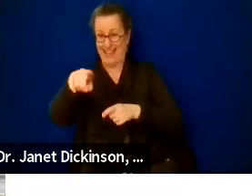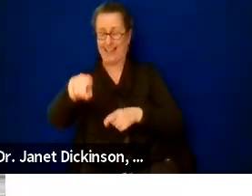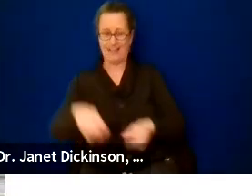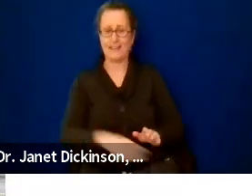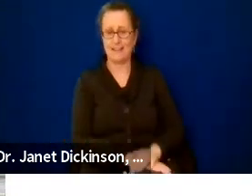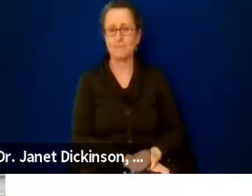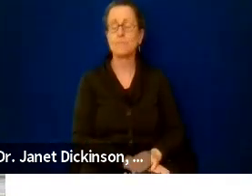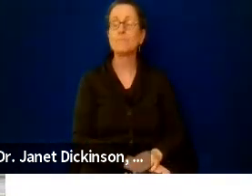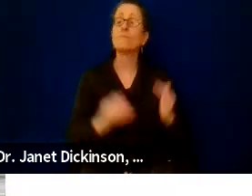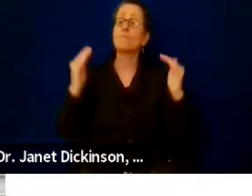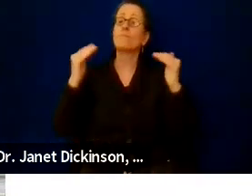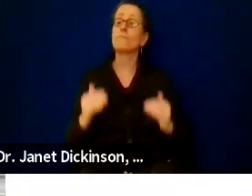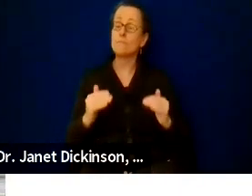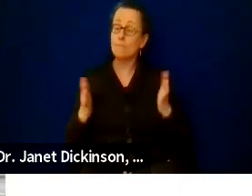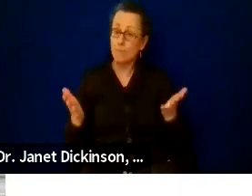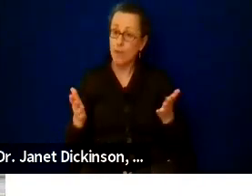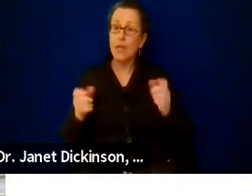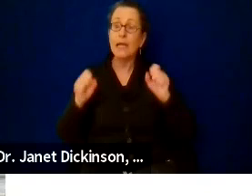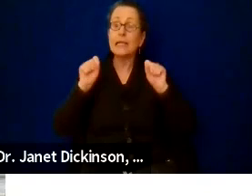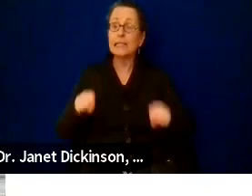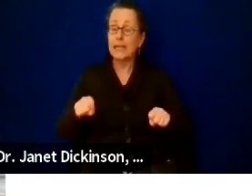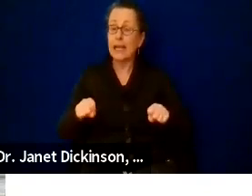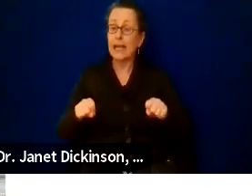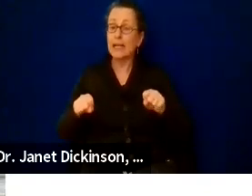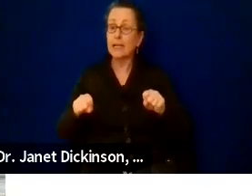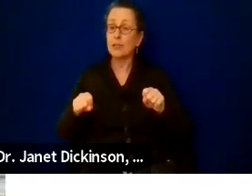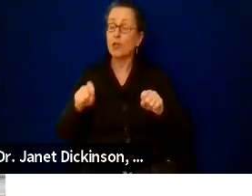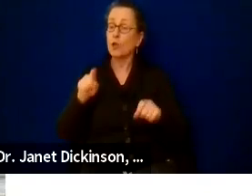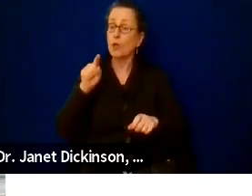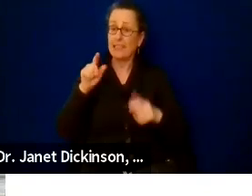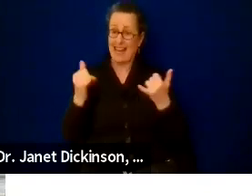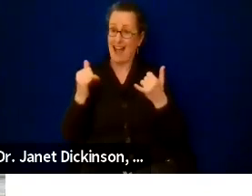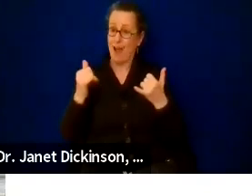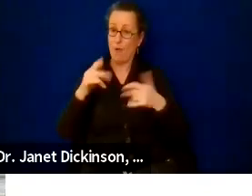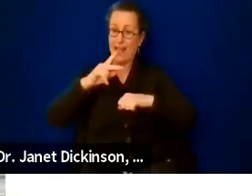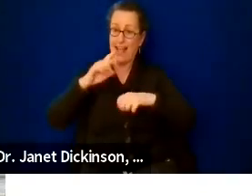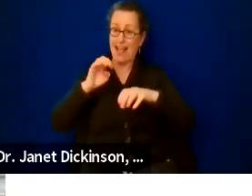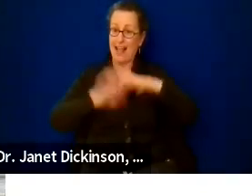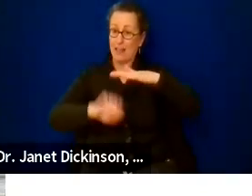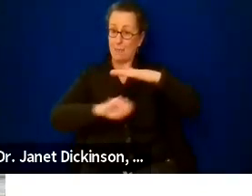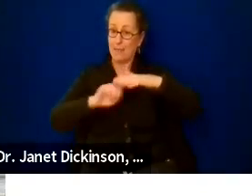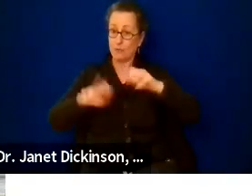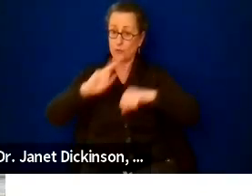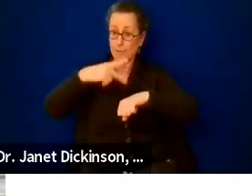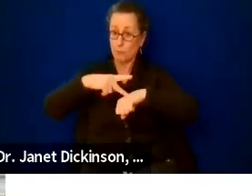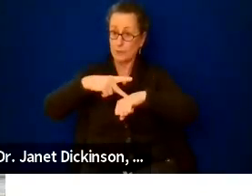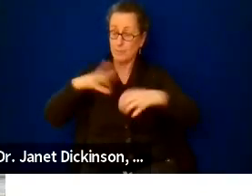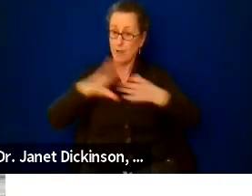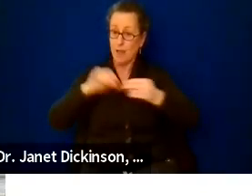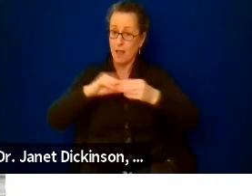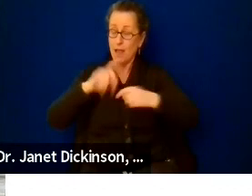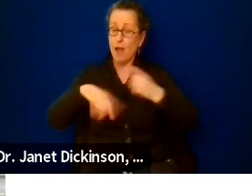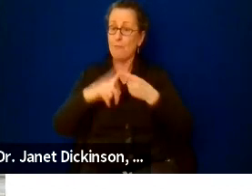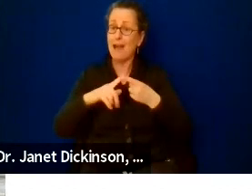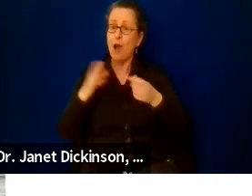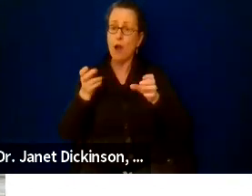Dr. Hull, I wonder if it'd be helpful then to switch now to ask the elementary school principals to talk about their bus routines. Would that be a